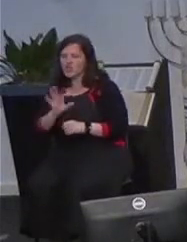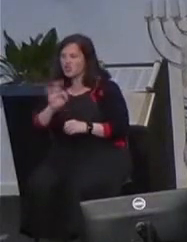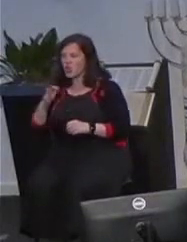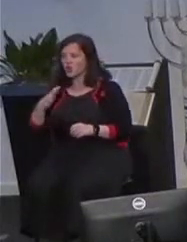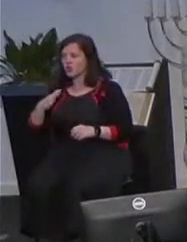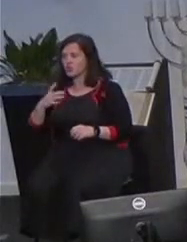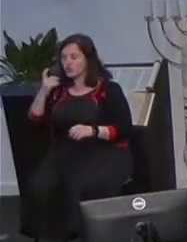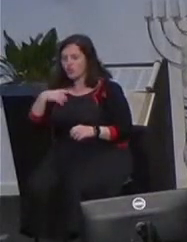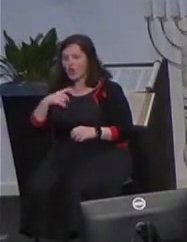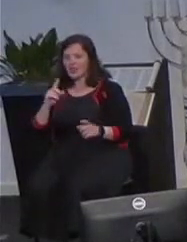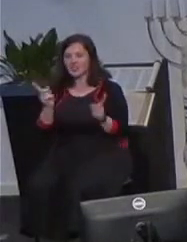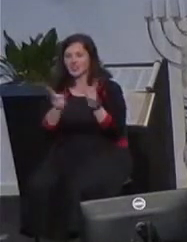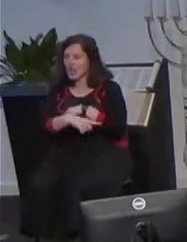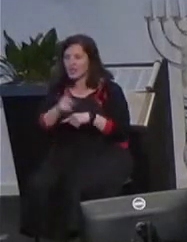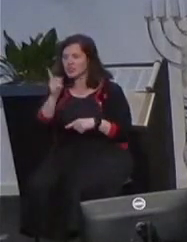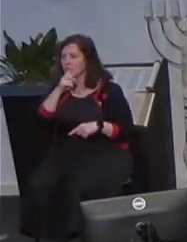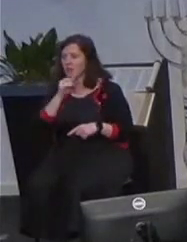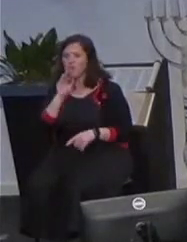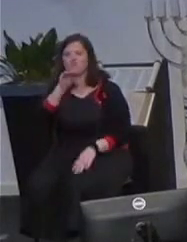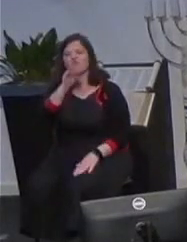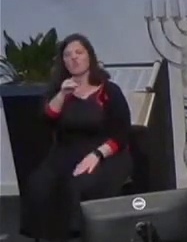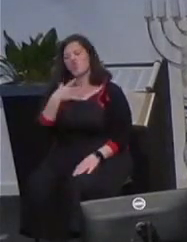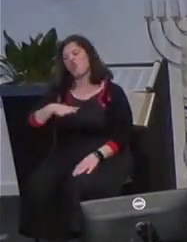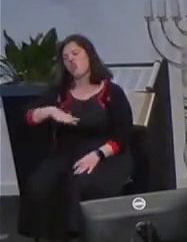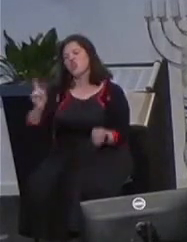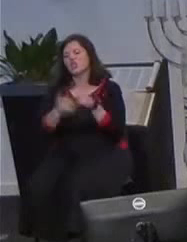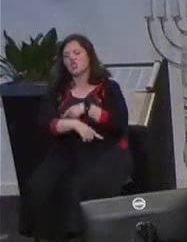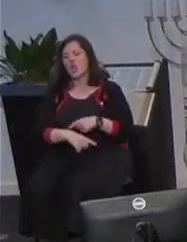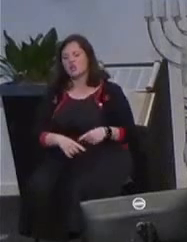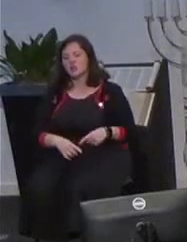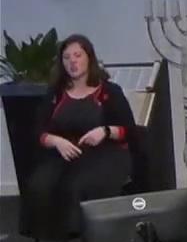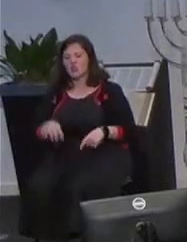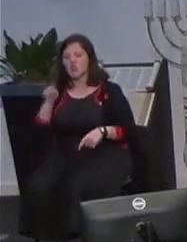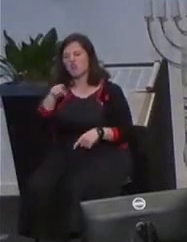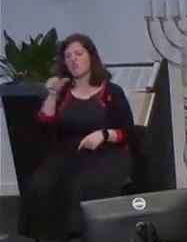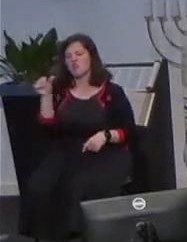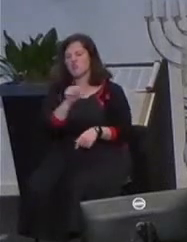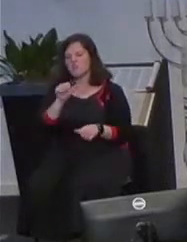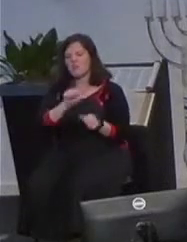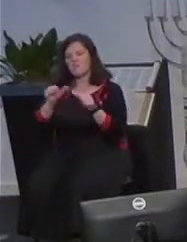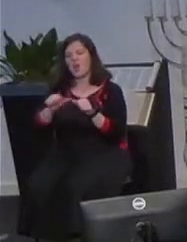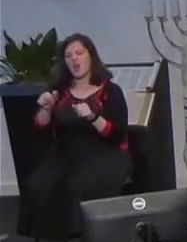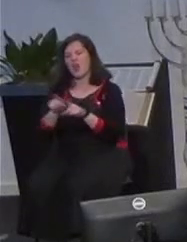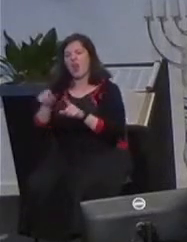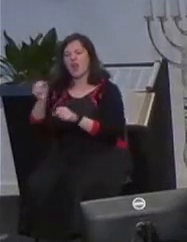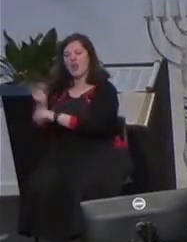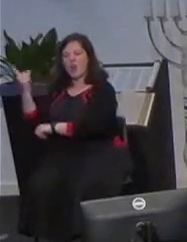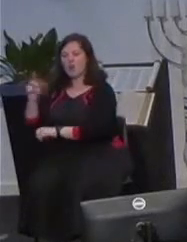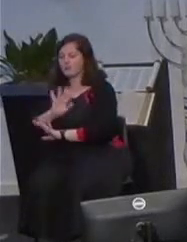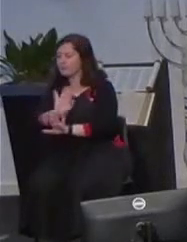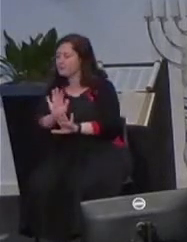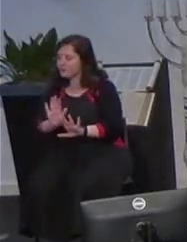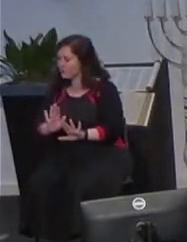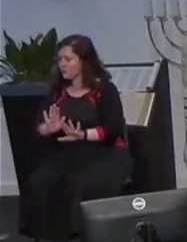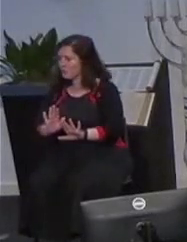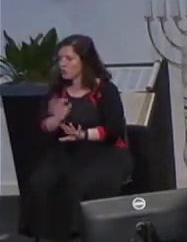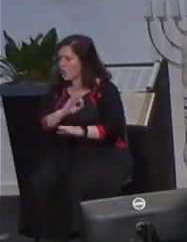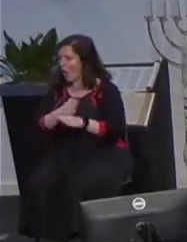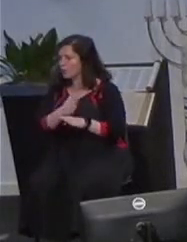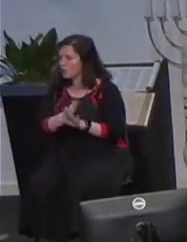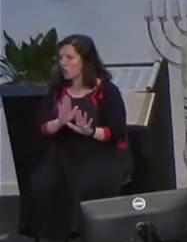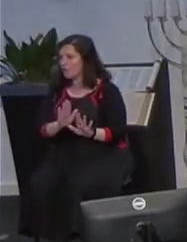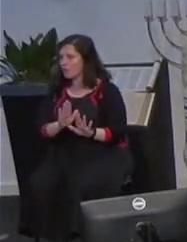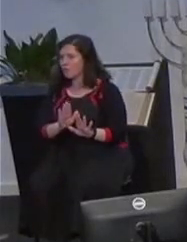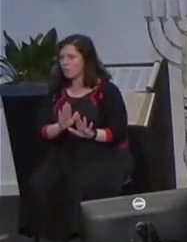our lifestyle upon them. We preach, as Paul said, only Christ crucified. And the